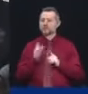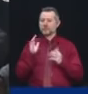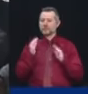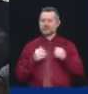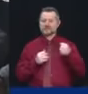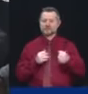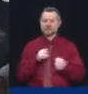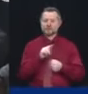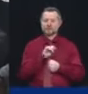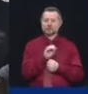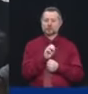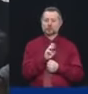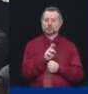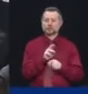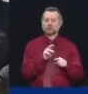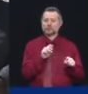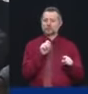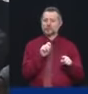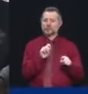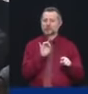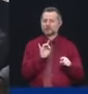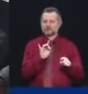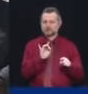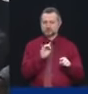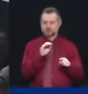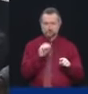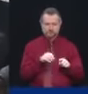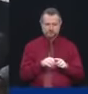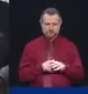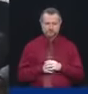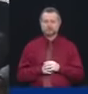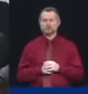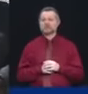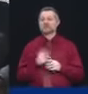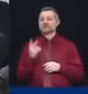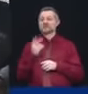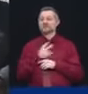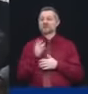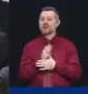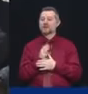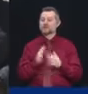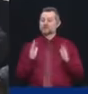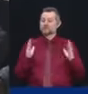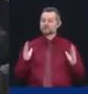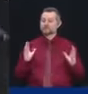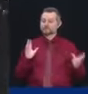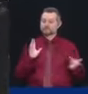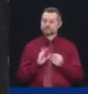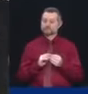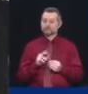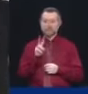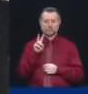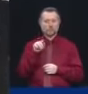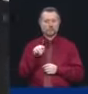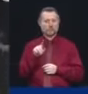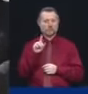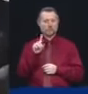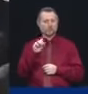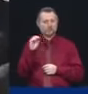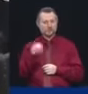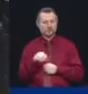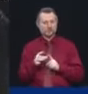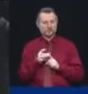at 0.8. Statewide, that seven-day average is 2.1%. That's the lowest